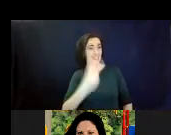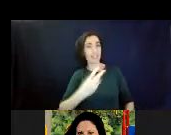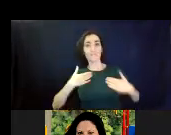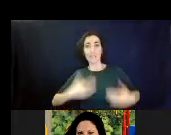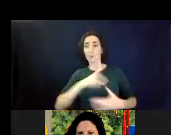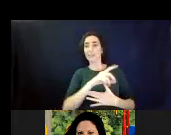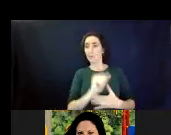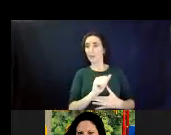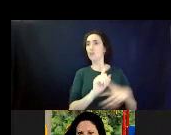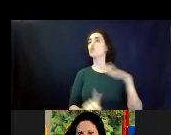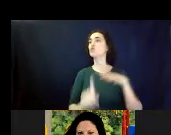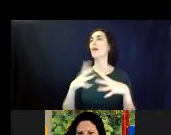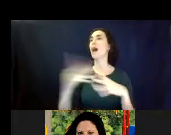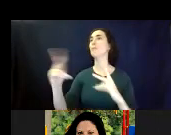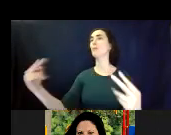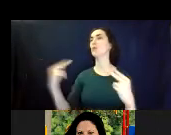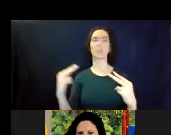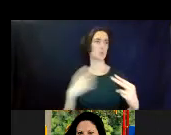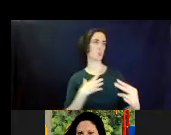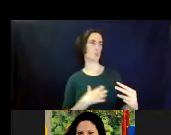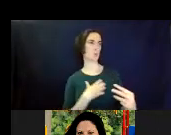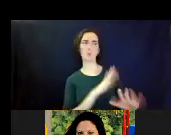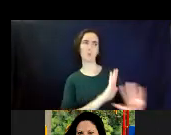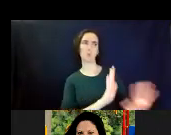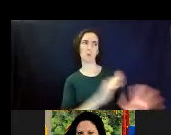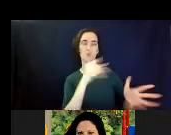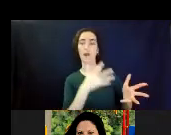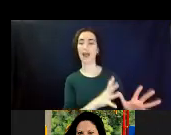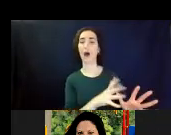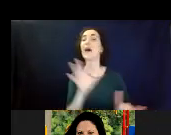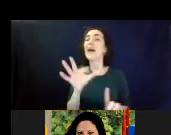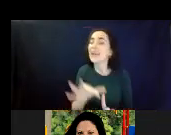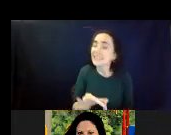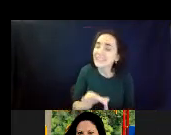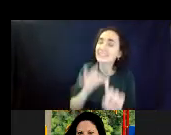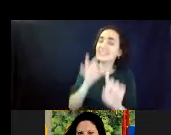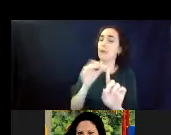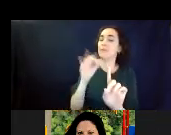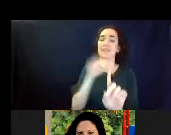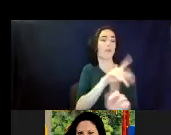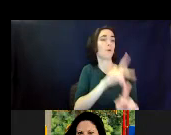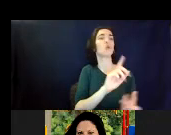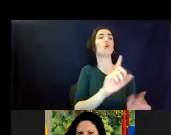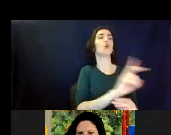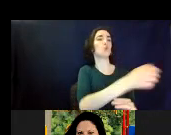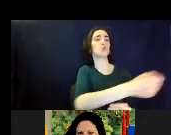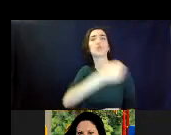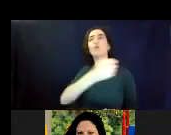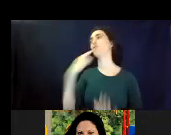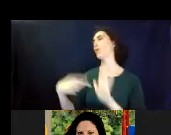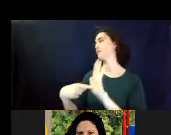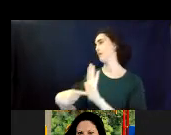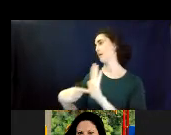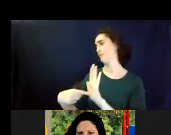public. Exceptions were made only if these people were used as an example to the public and reason for